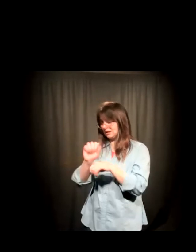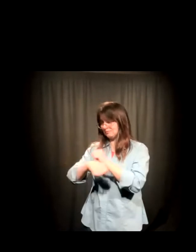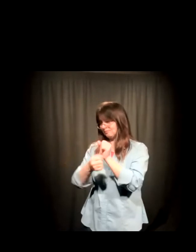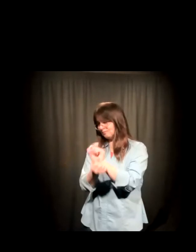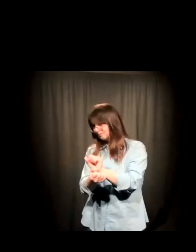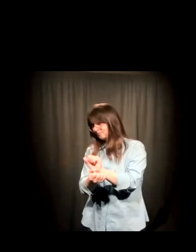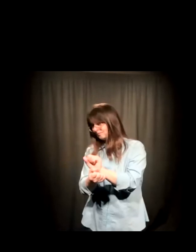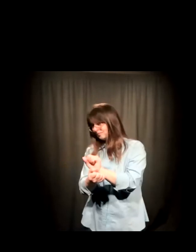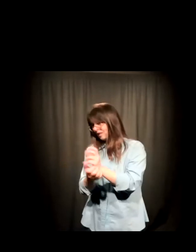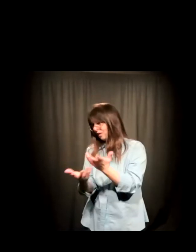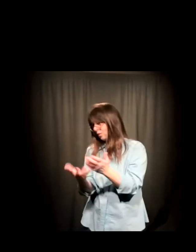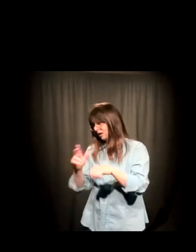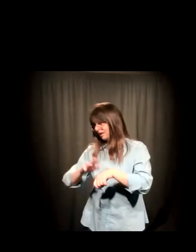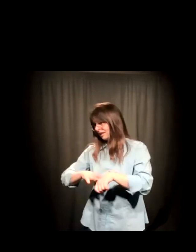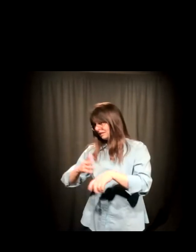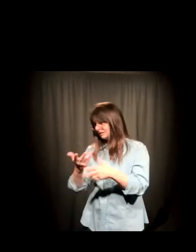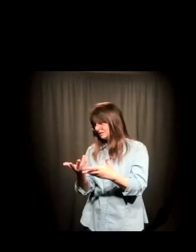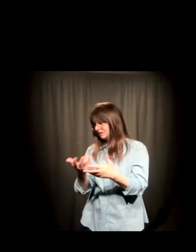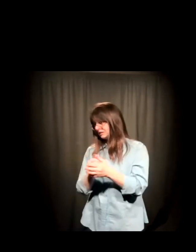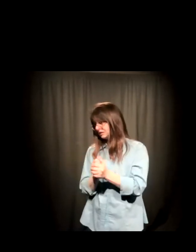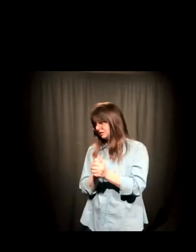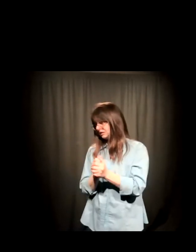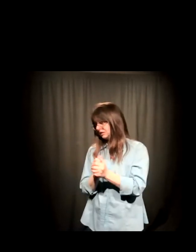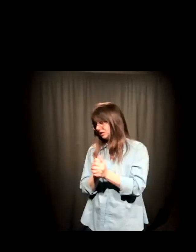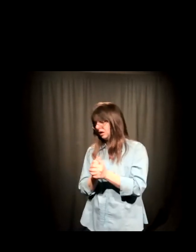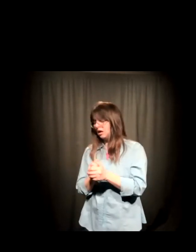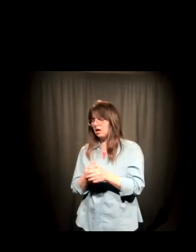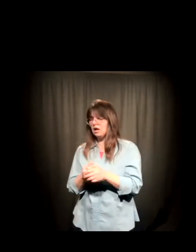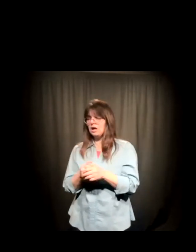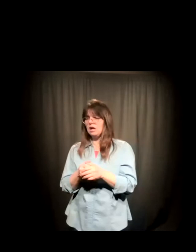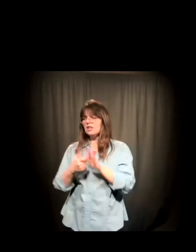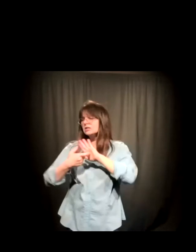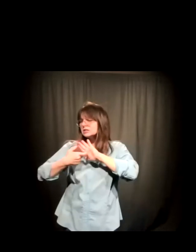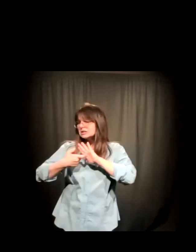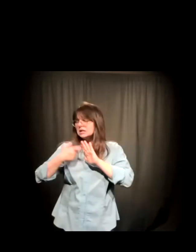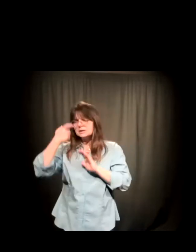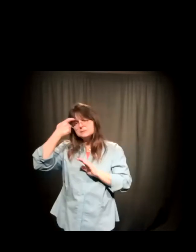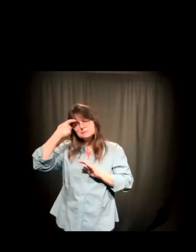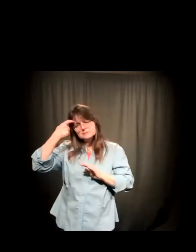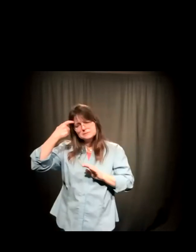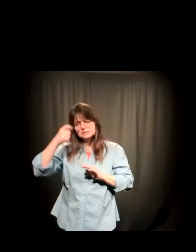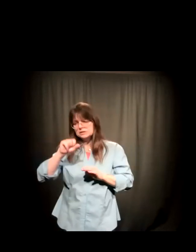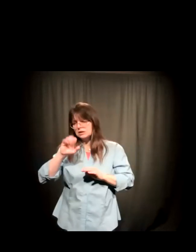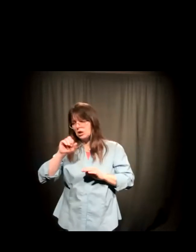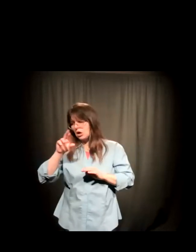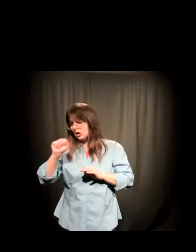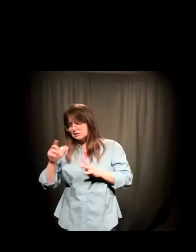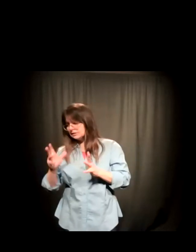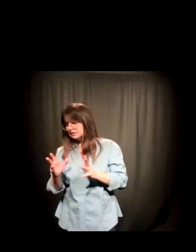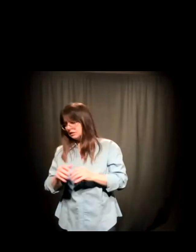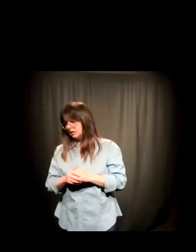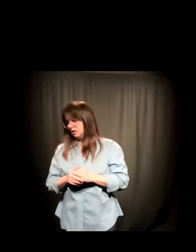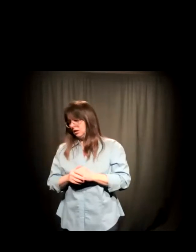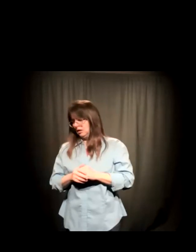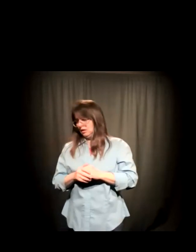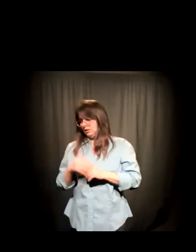The scars of these educations are deep, they are real. My great aunt Rita rarely used her voice